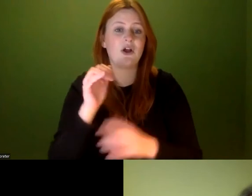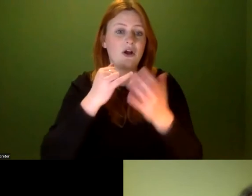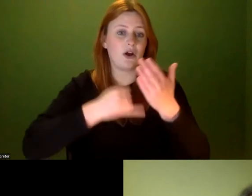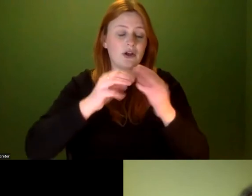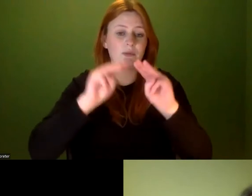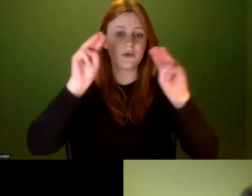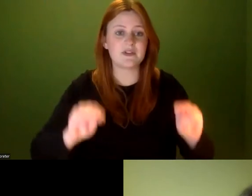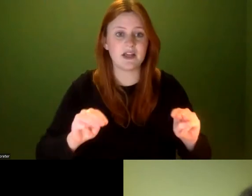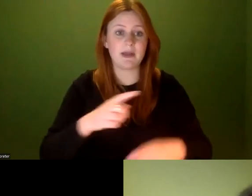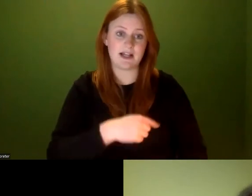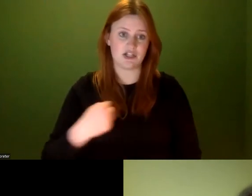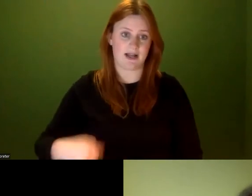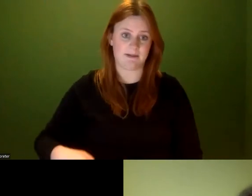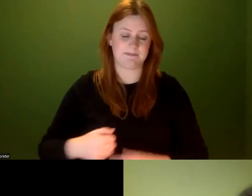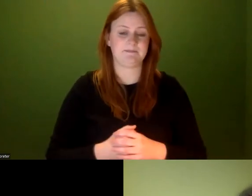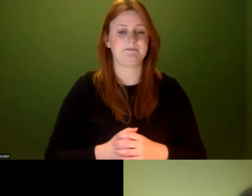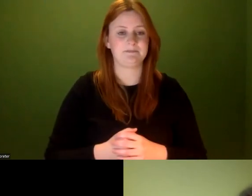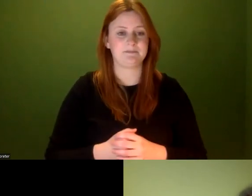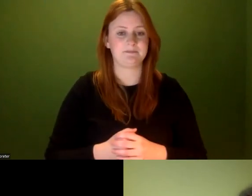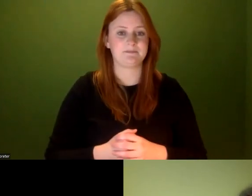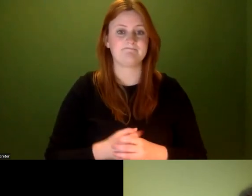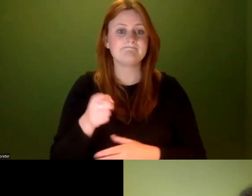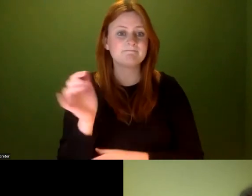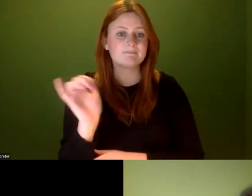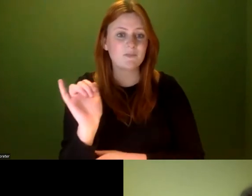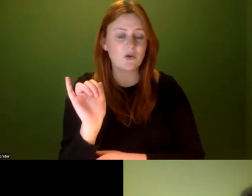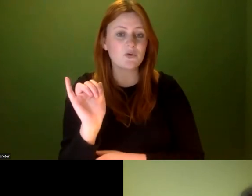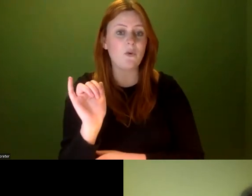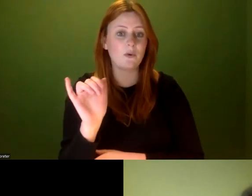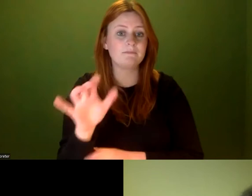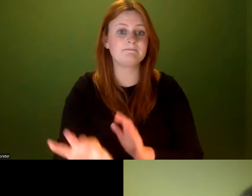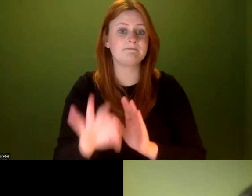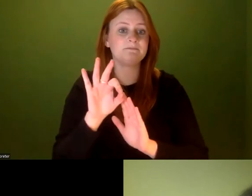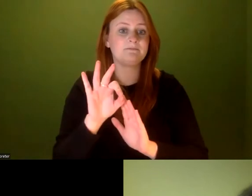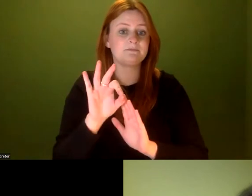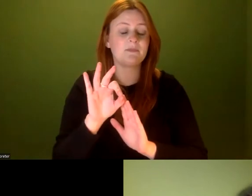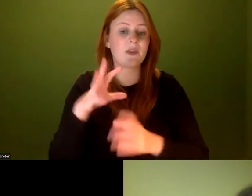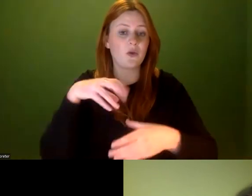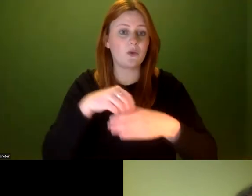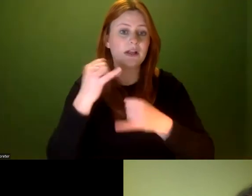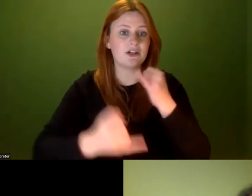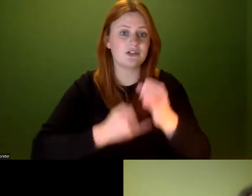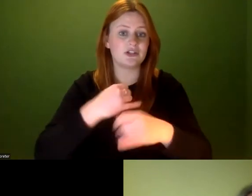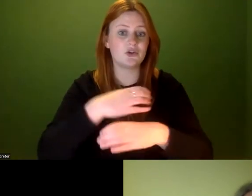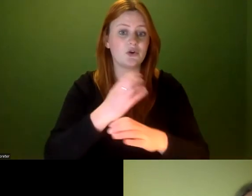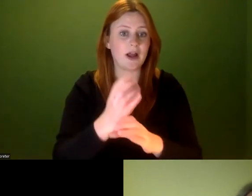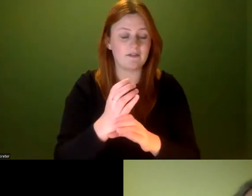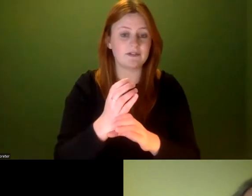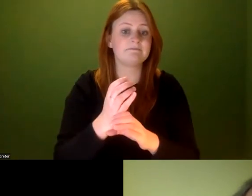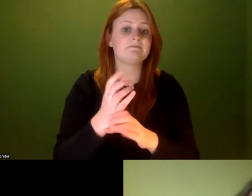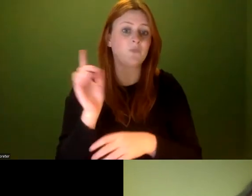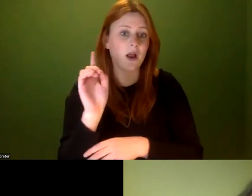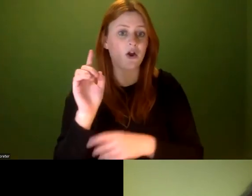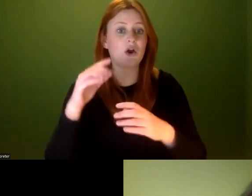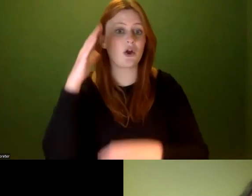in Fuping, China. She was also selected as part of the Chungju International Craft Biennale in Korea